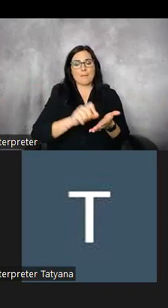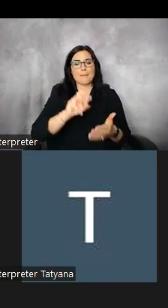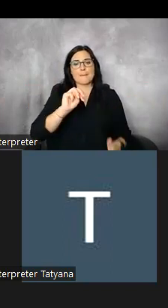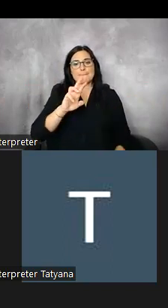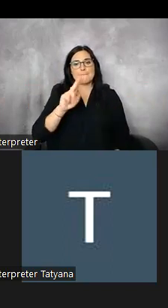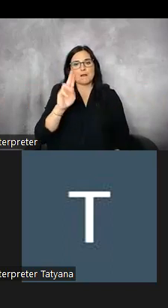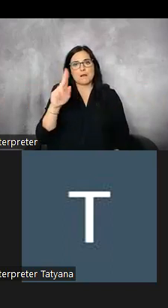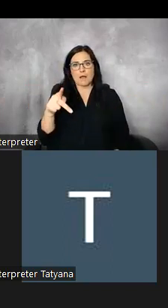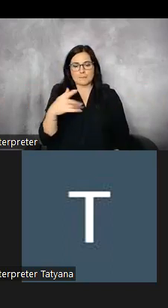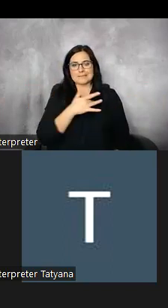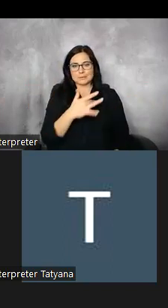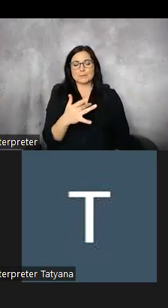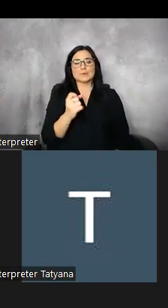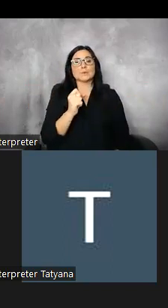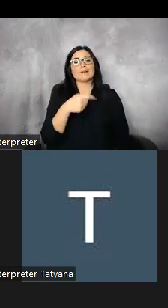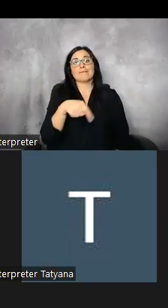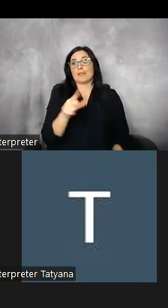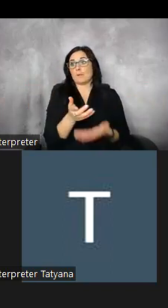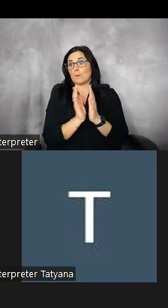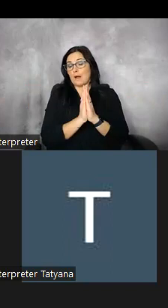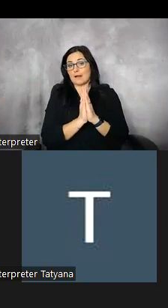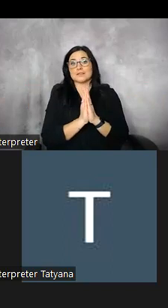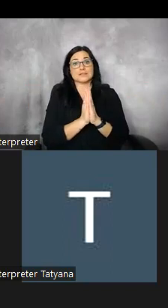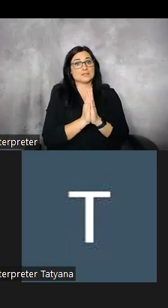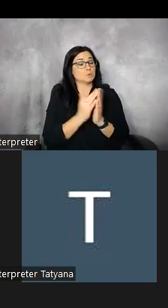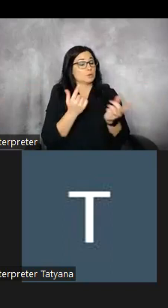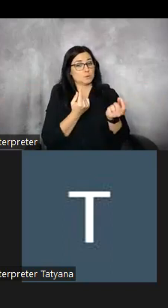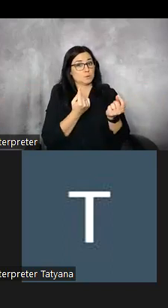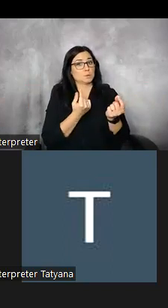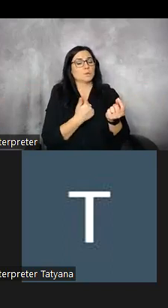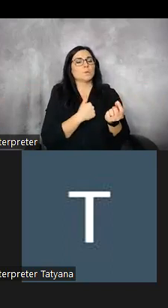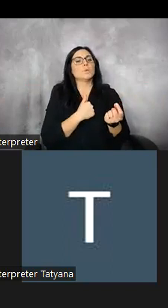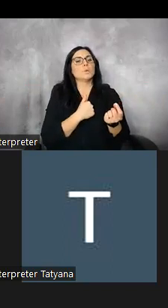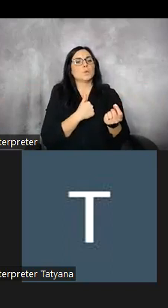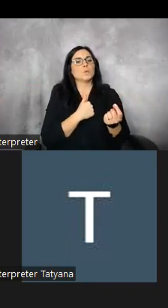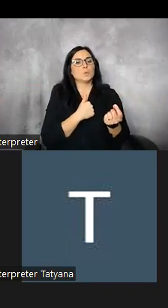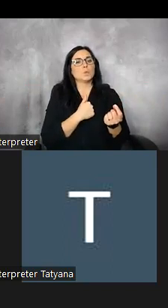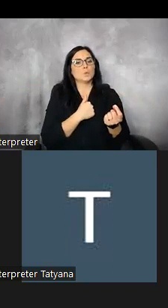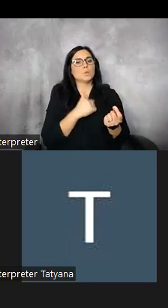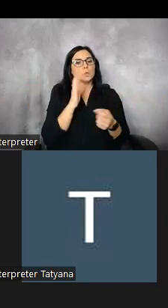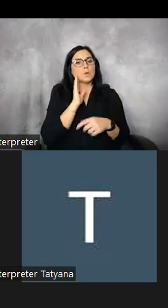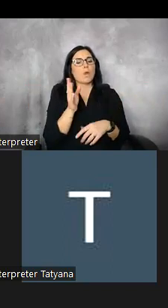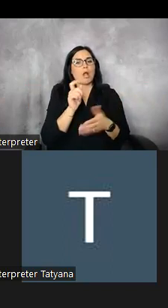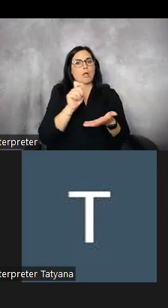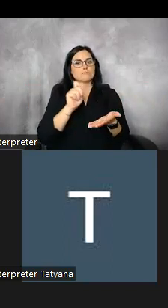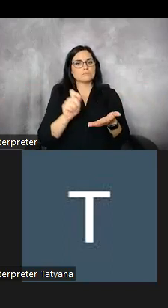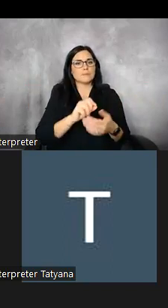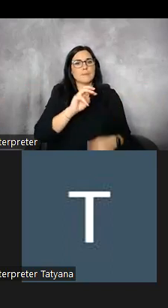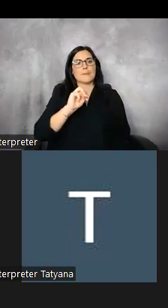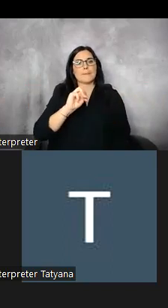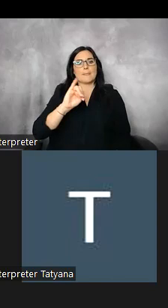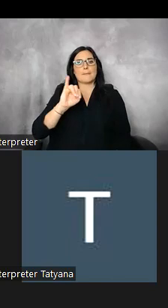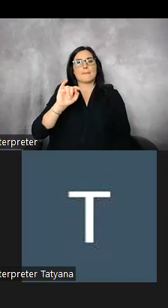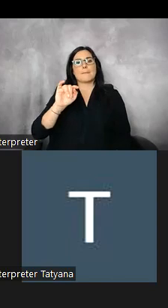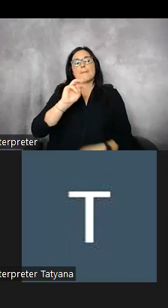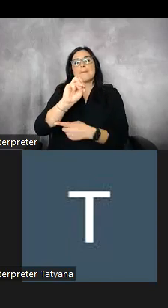depending. Mostly when people make the request, they can ask us what they want us to do, and we'll mark it up. One of the things, MathML, is something that we will actually provide